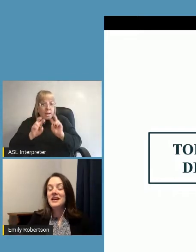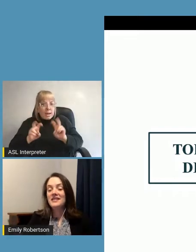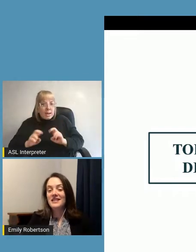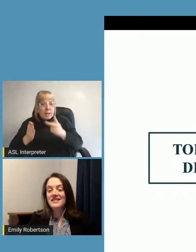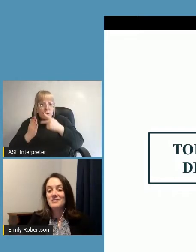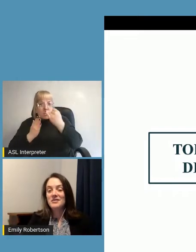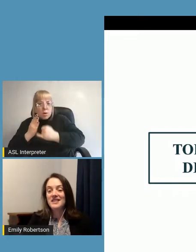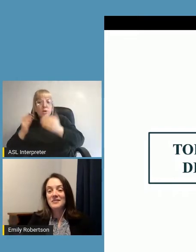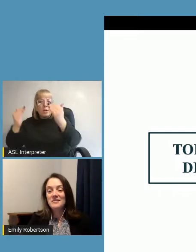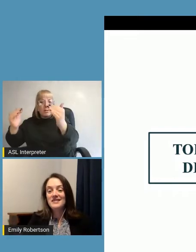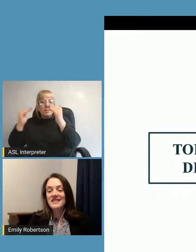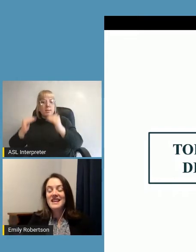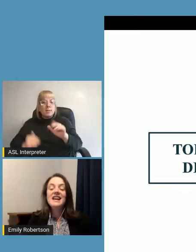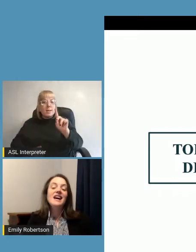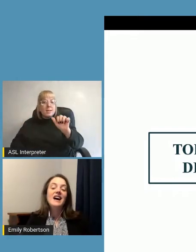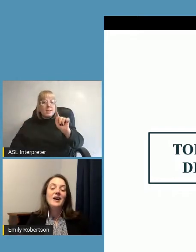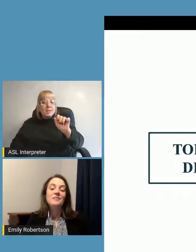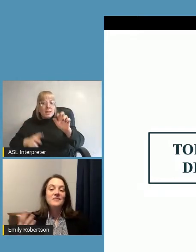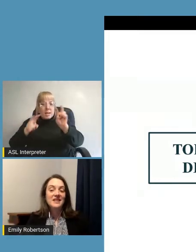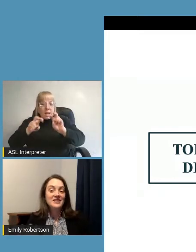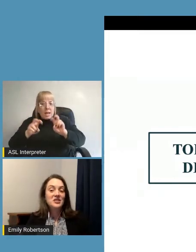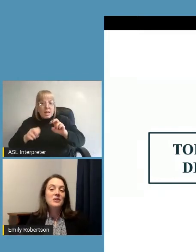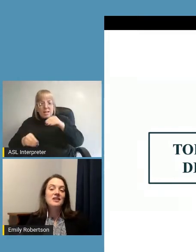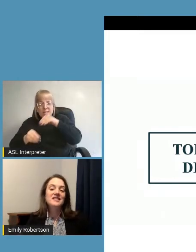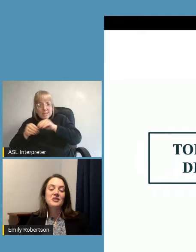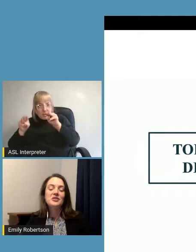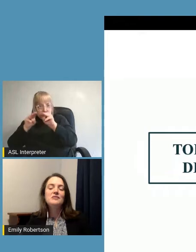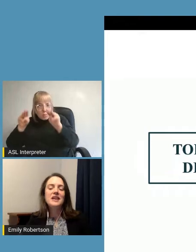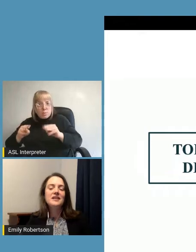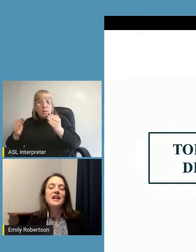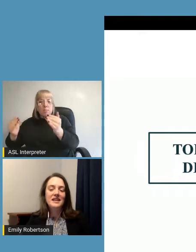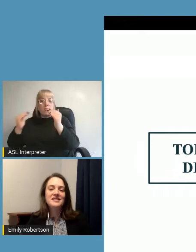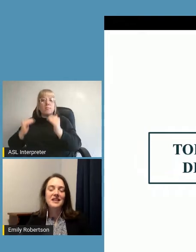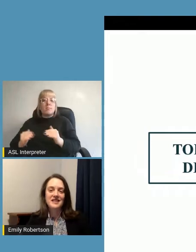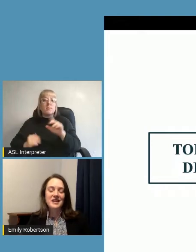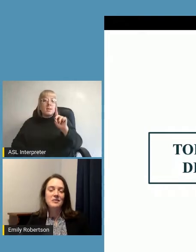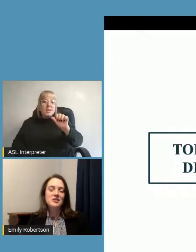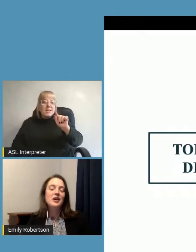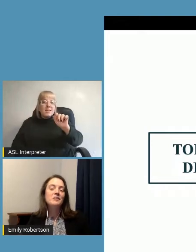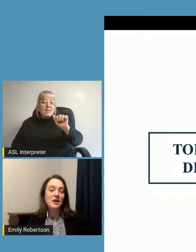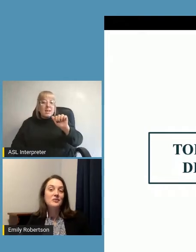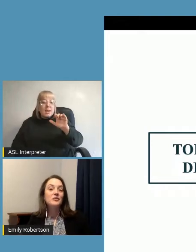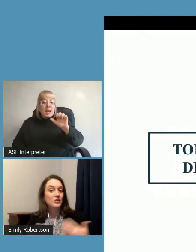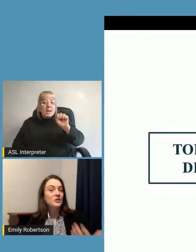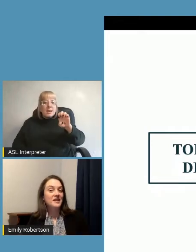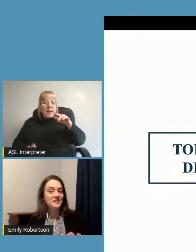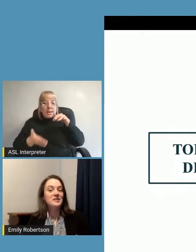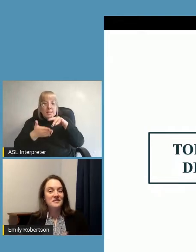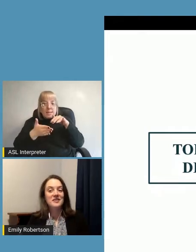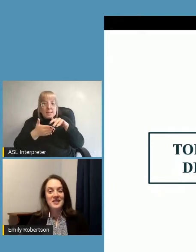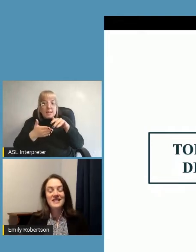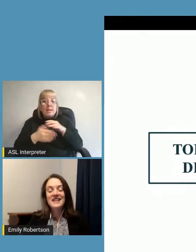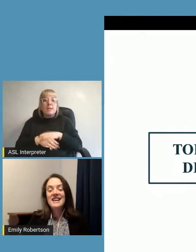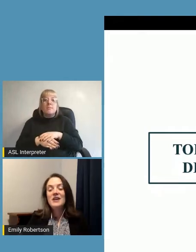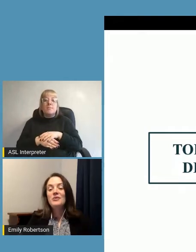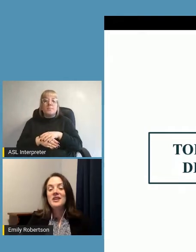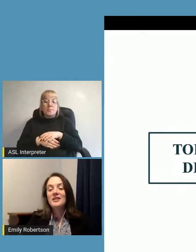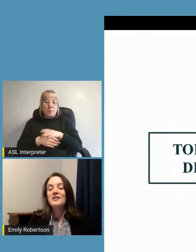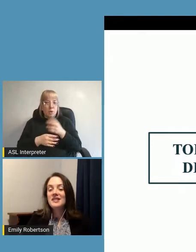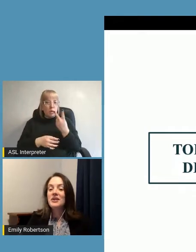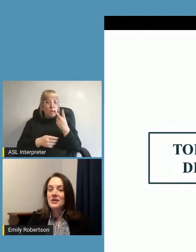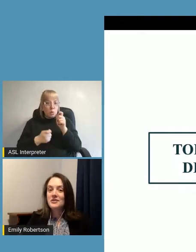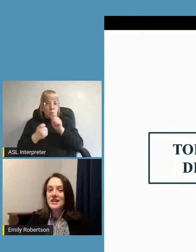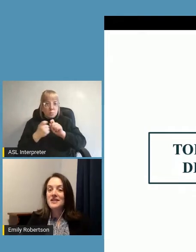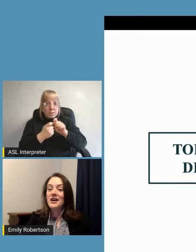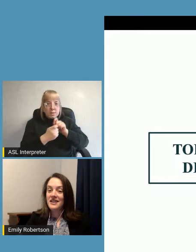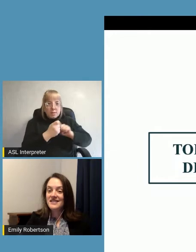be data analytics in museums. The next two on the list are two data case studies, and I'm going to talk about GORE Place specifically. We'll talk